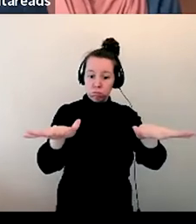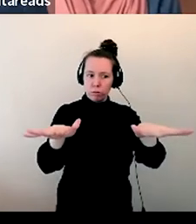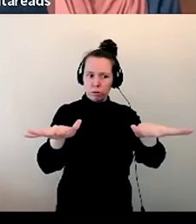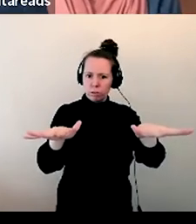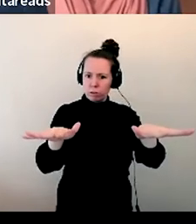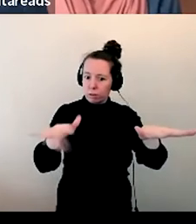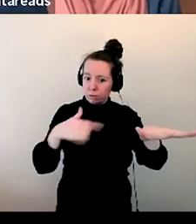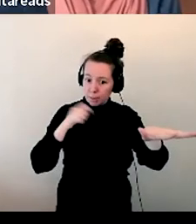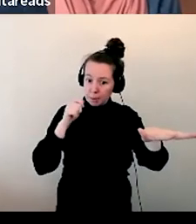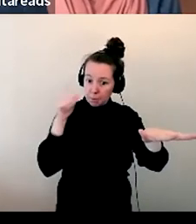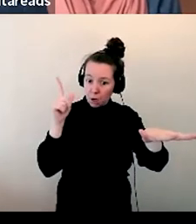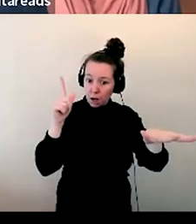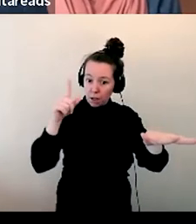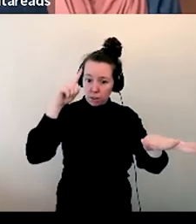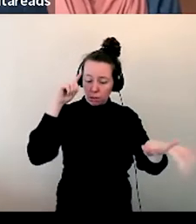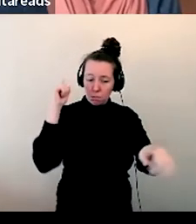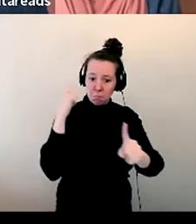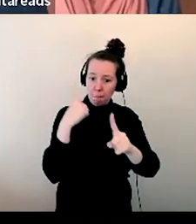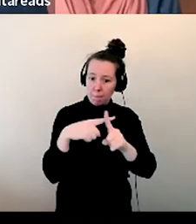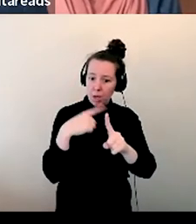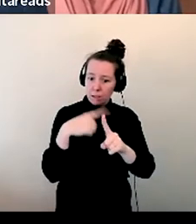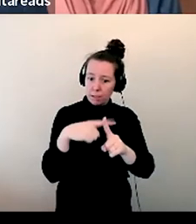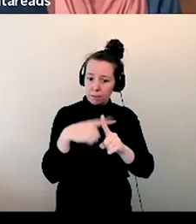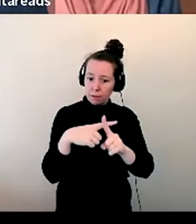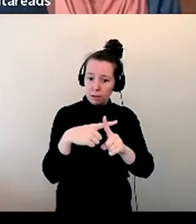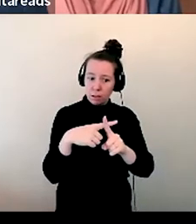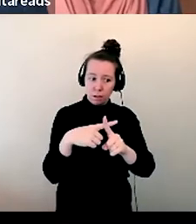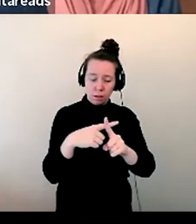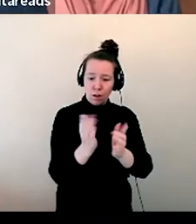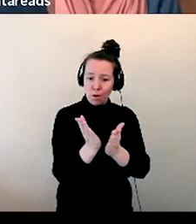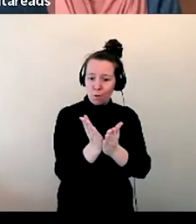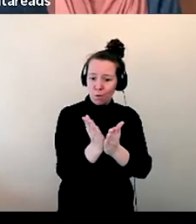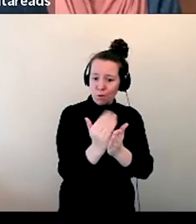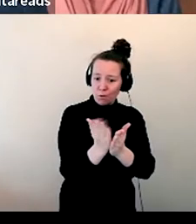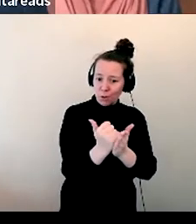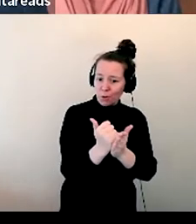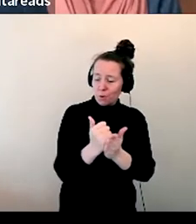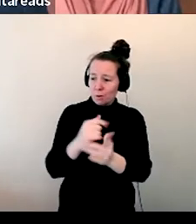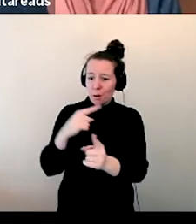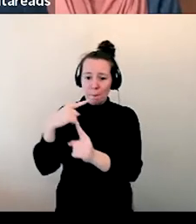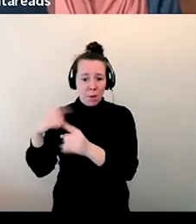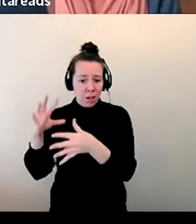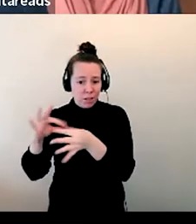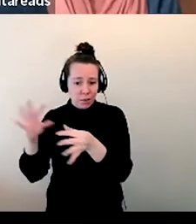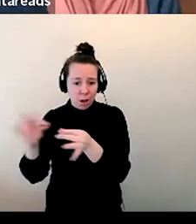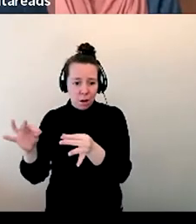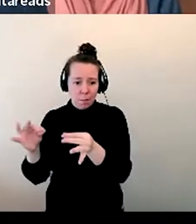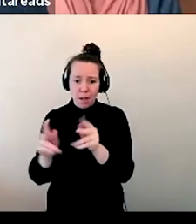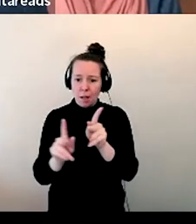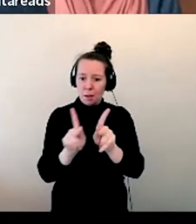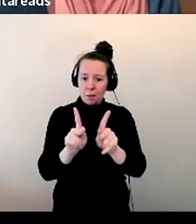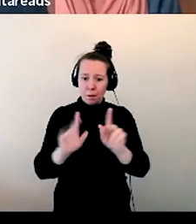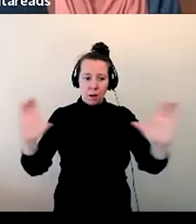response. It got more views than I was expecting, and a more positive response than I was expecting. A lot of people sort of were in my